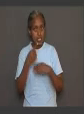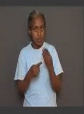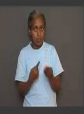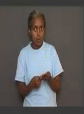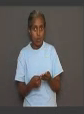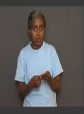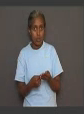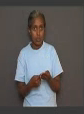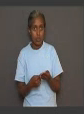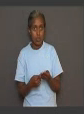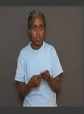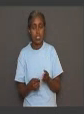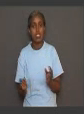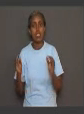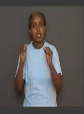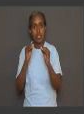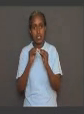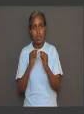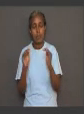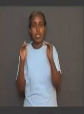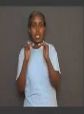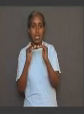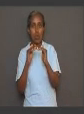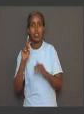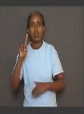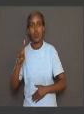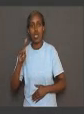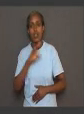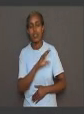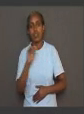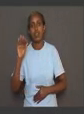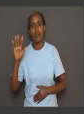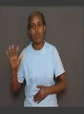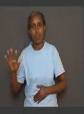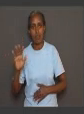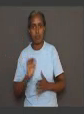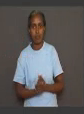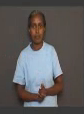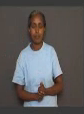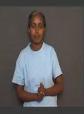Therefore, their sum equals 1 and 5.